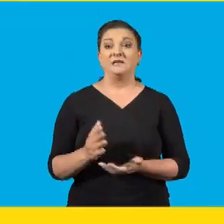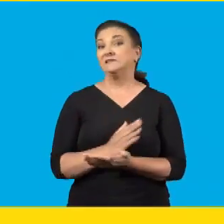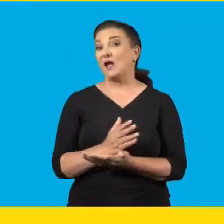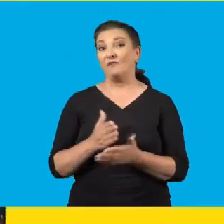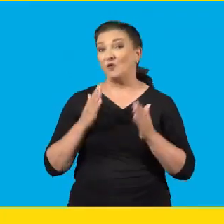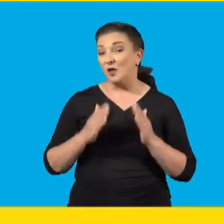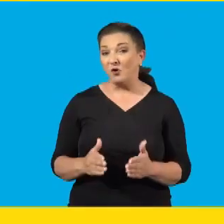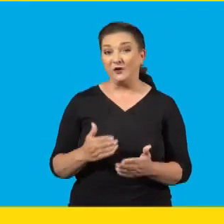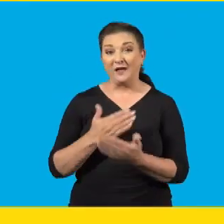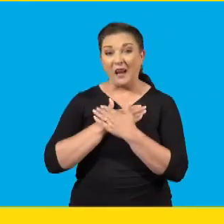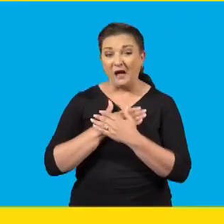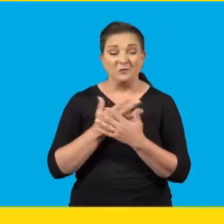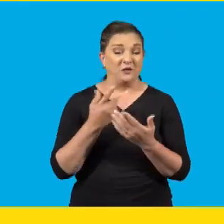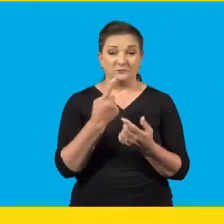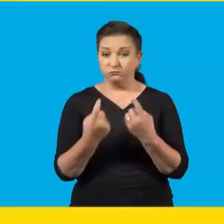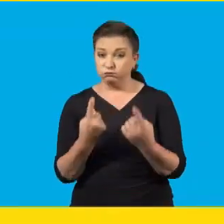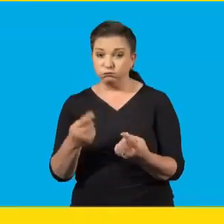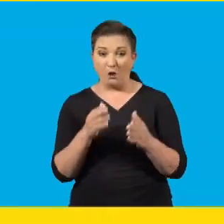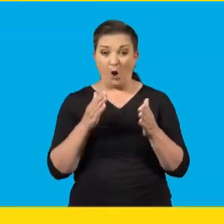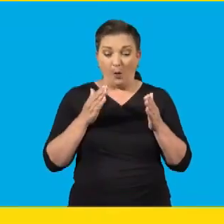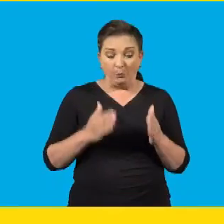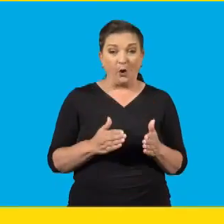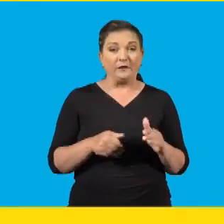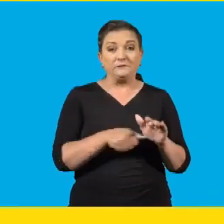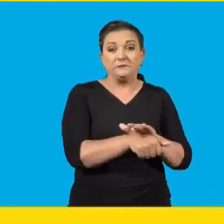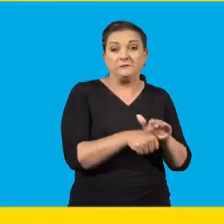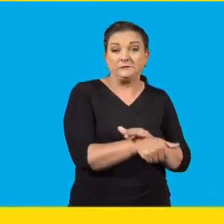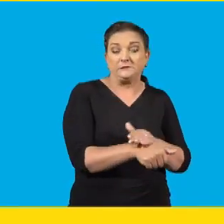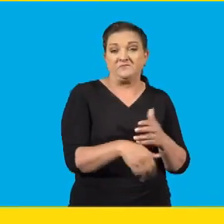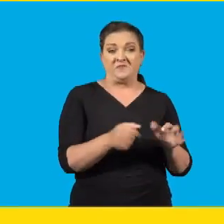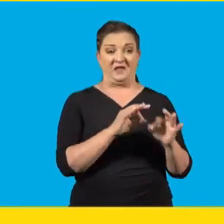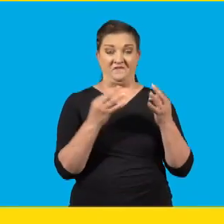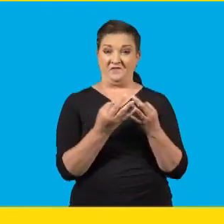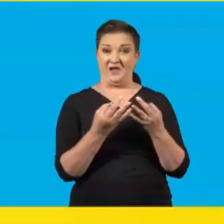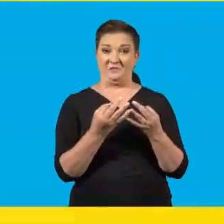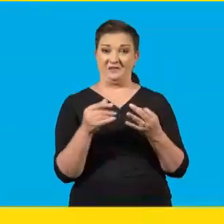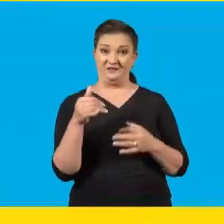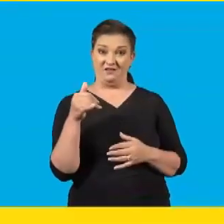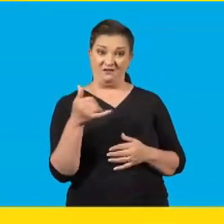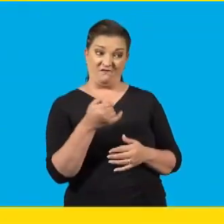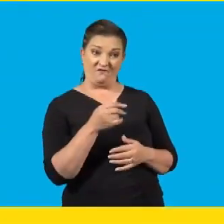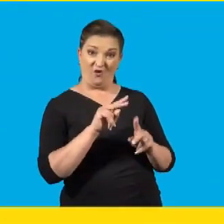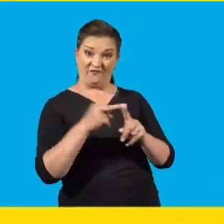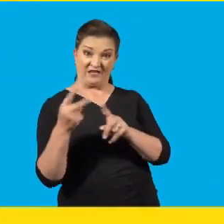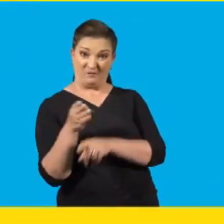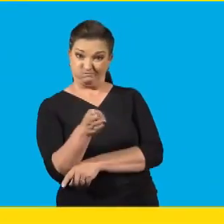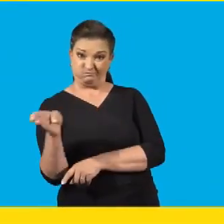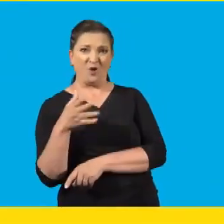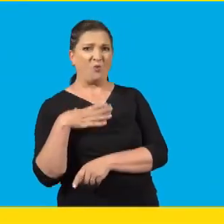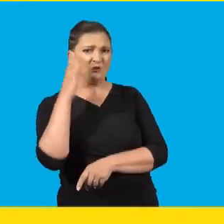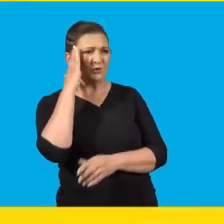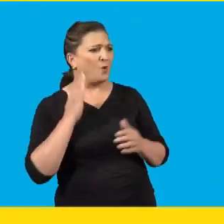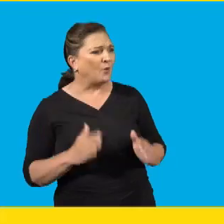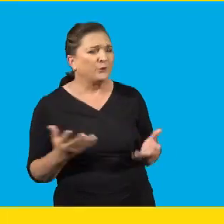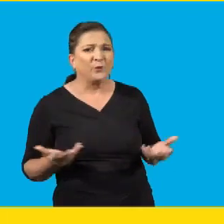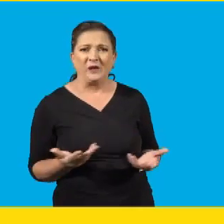cases, the bodies of the loved ones were hidden, and the families of the victims wanted to know where those bodies were